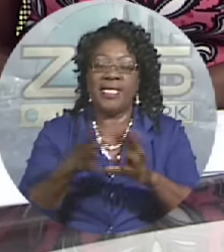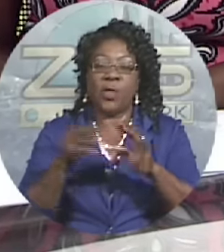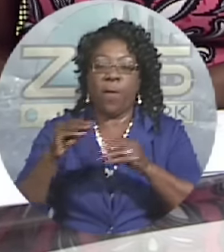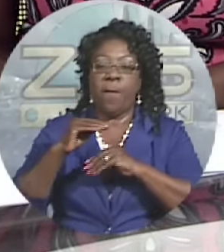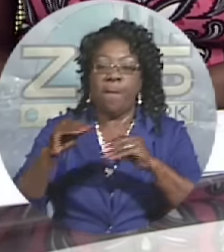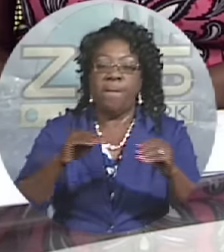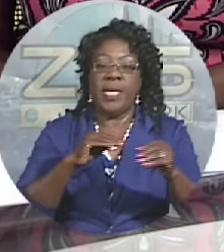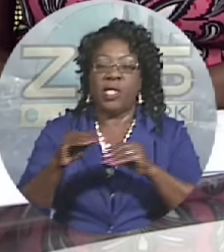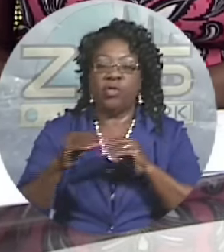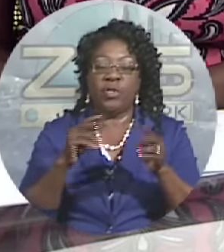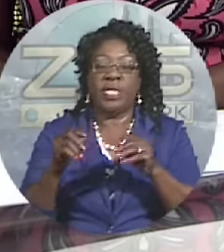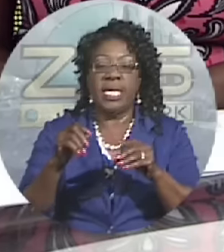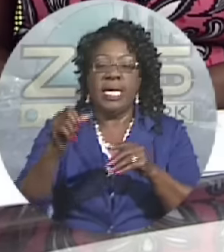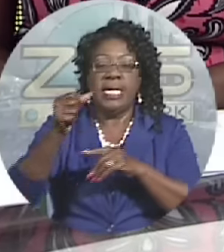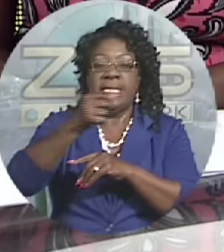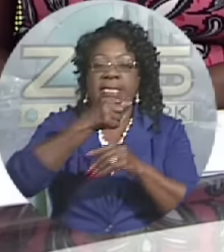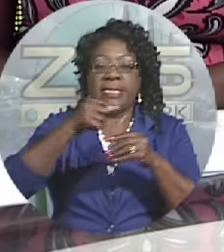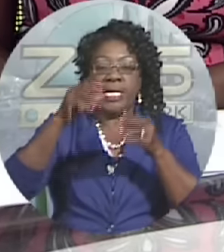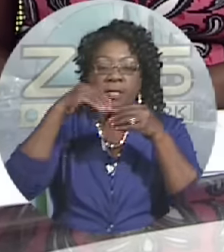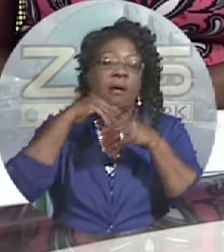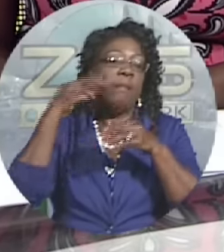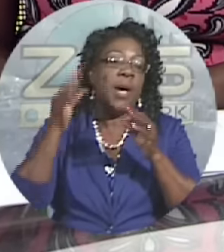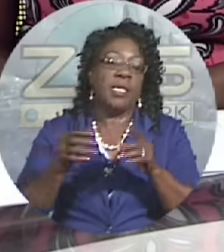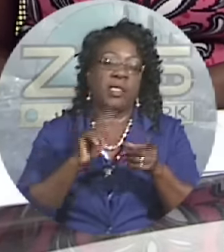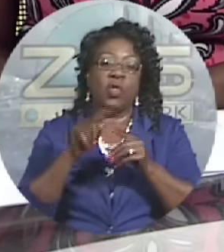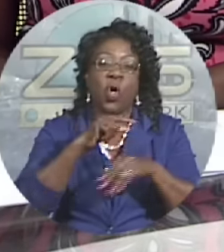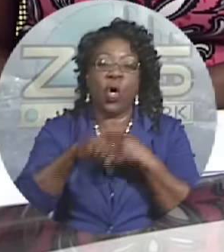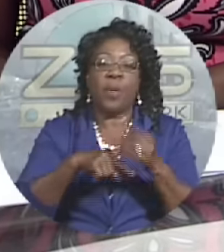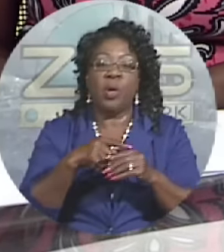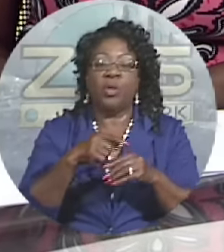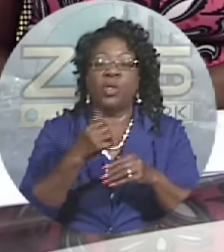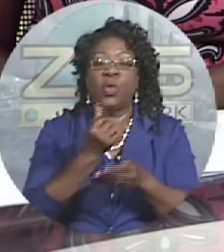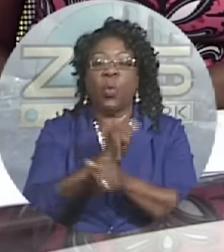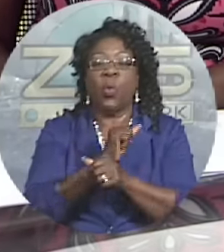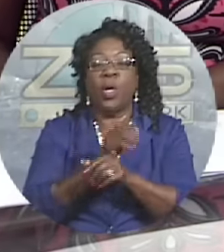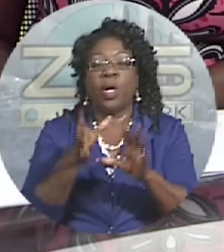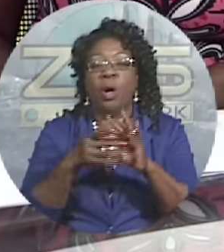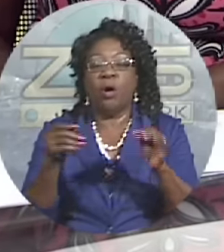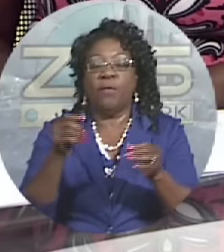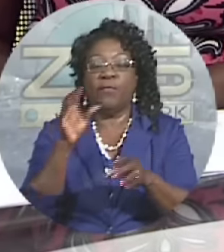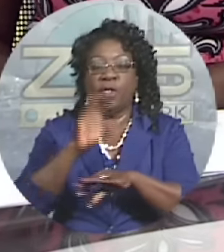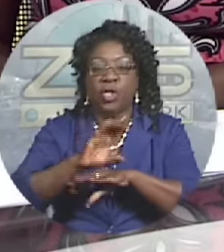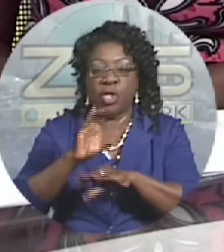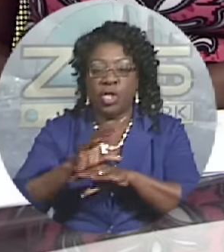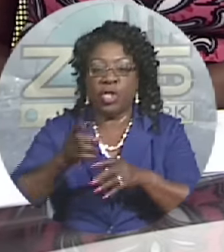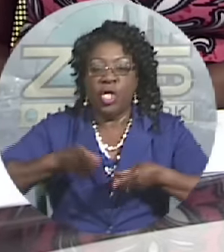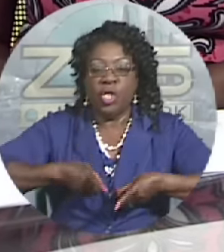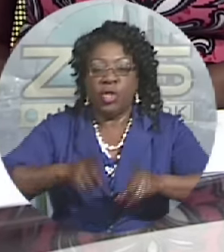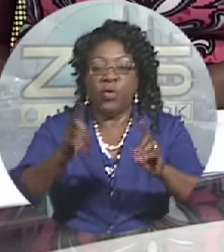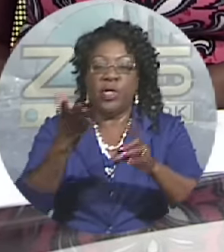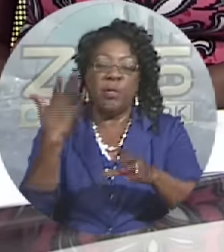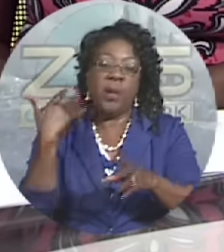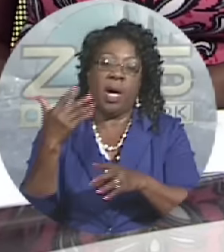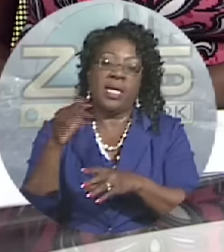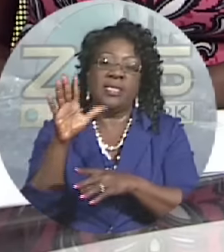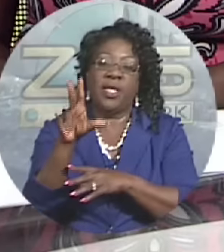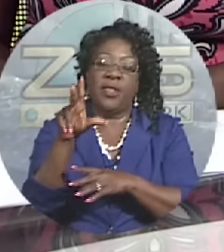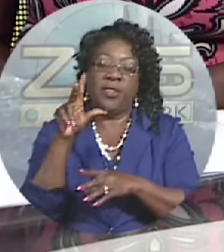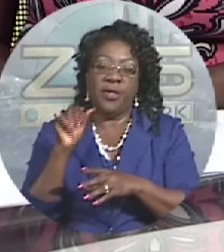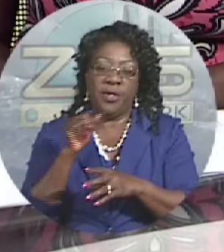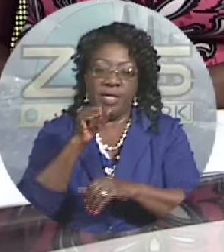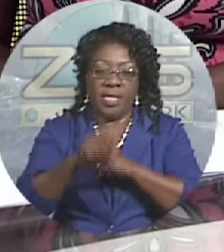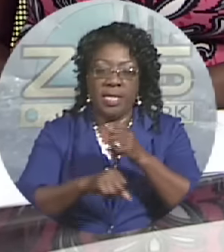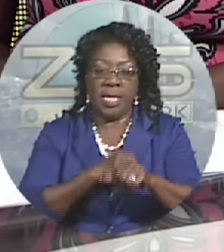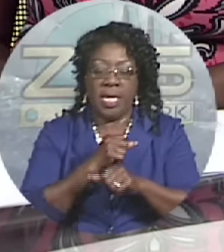anniversary service, the senior pastor reflected on the work of the church during the past three decades. Well, Glenn Watson reports tonight that Mount Tabor's accomplishments were